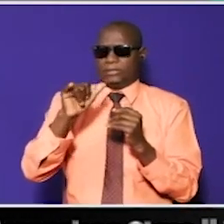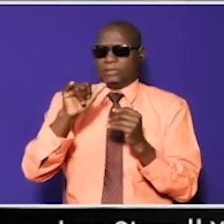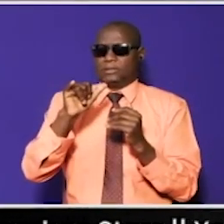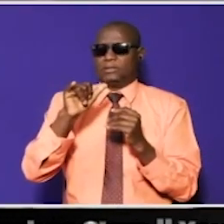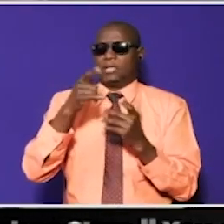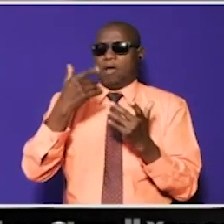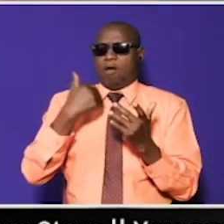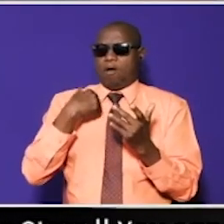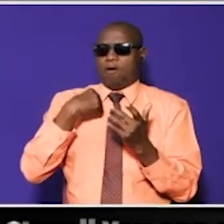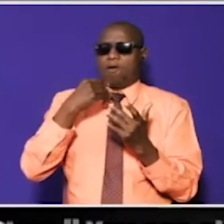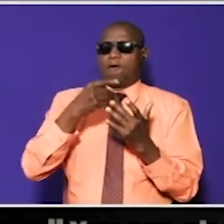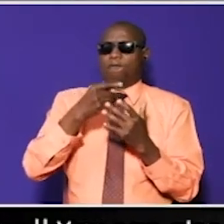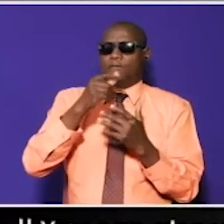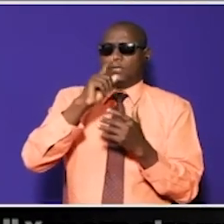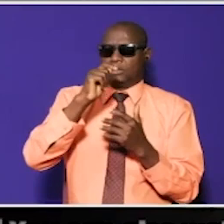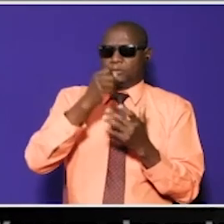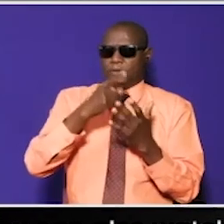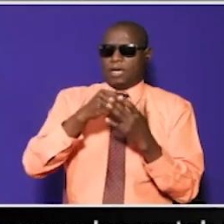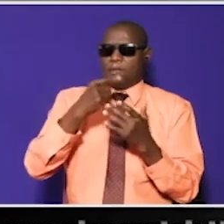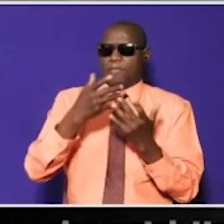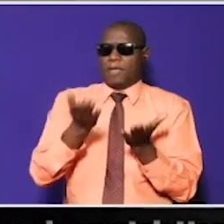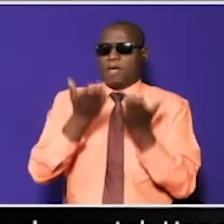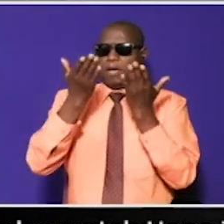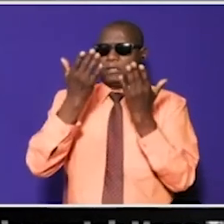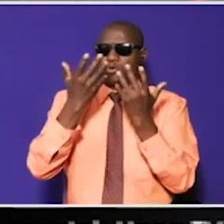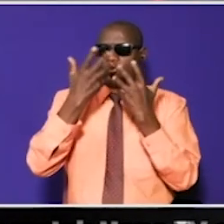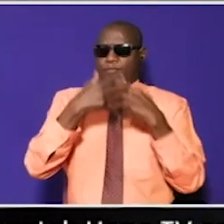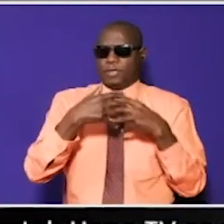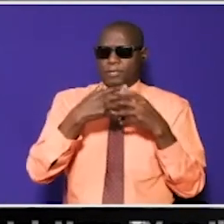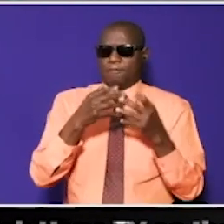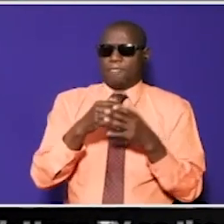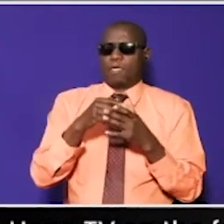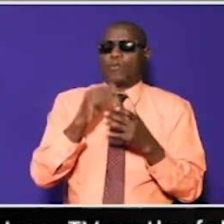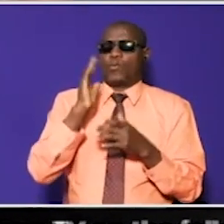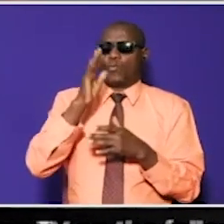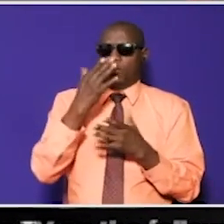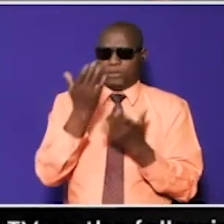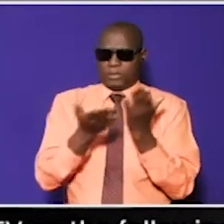penalties on their tax debt and enhance compliance. It shall serve as a reminder.